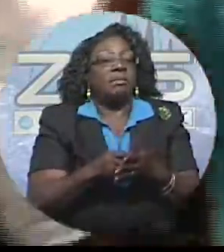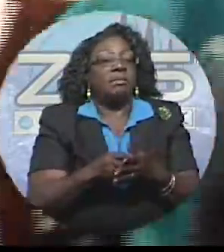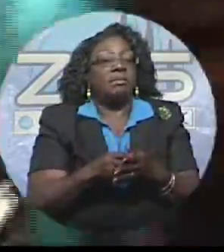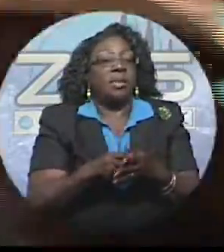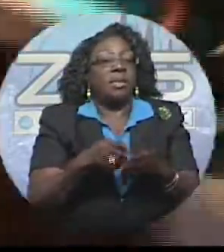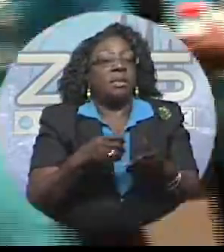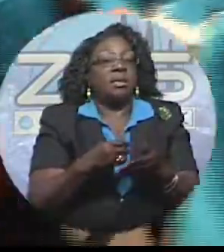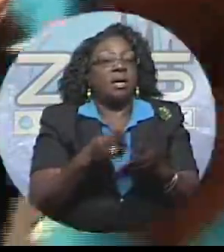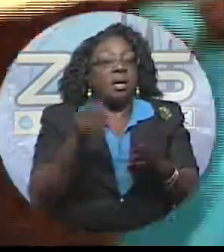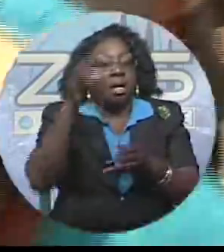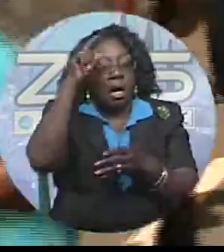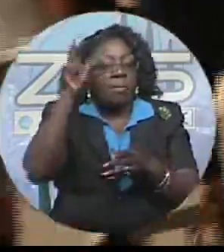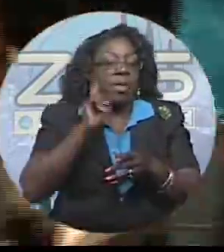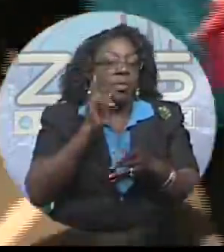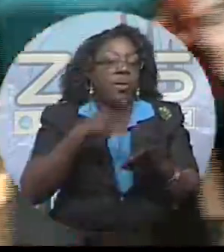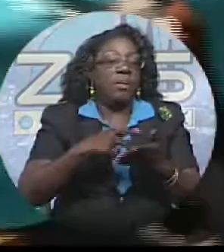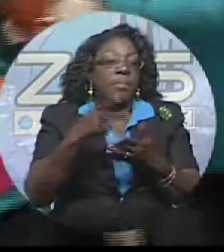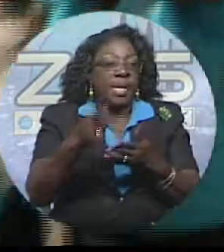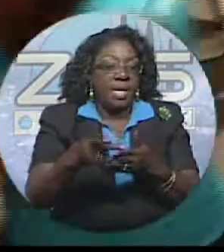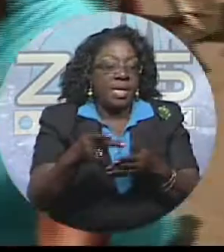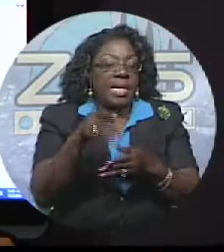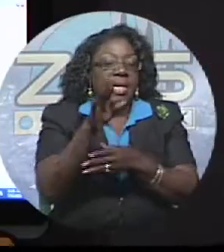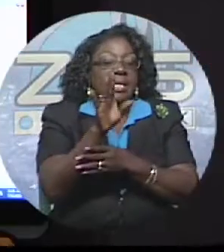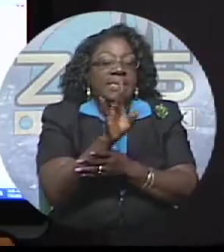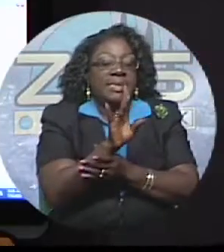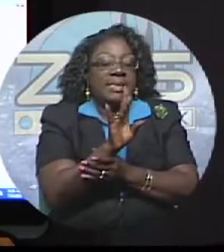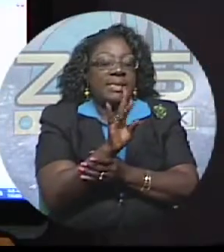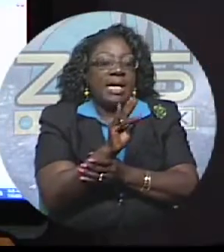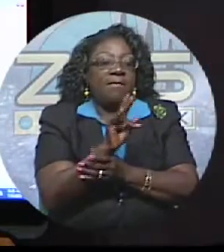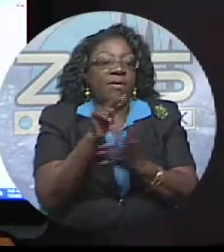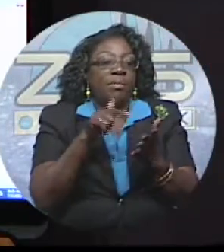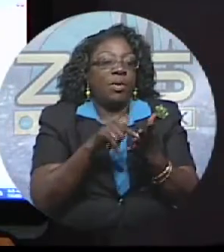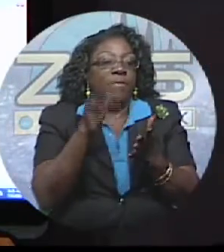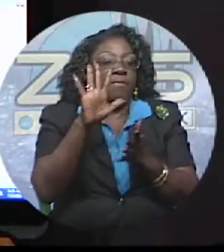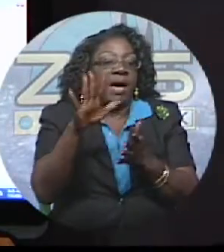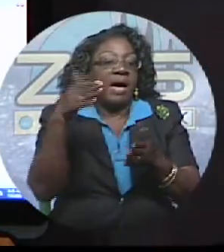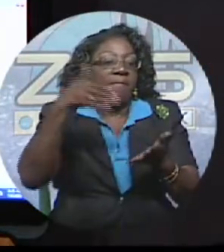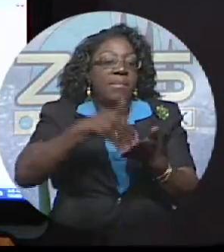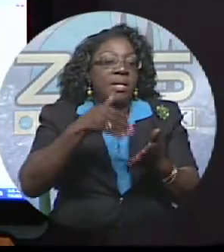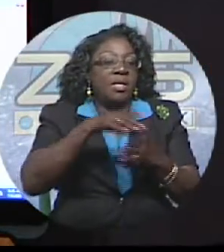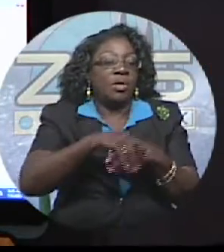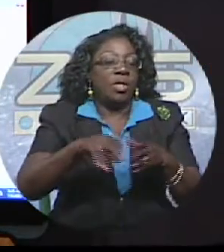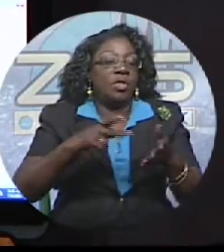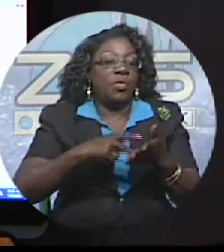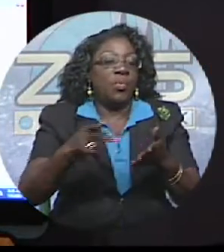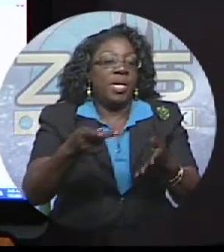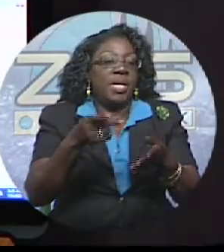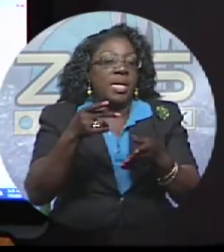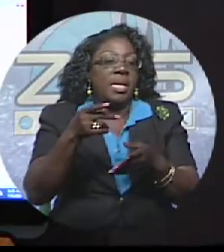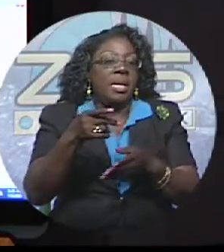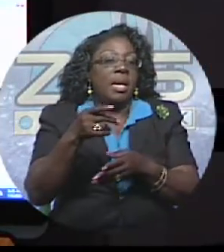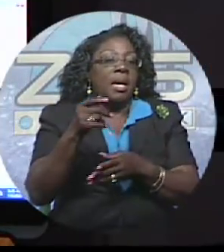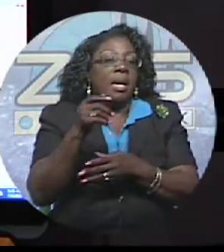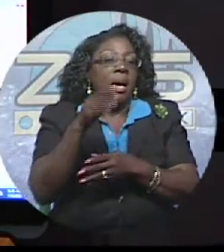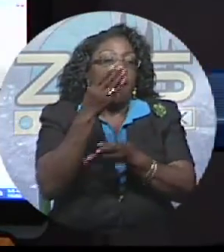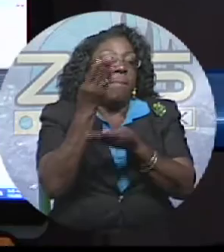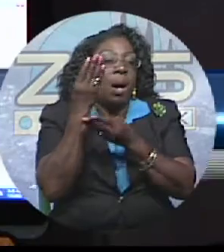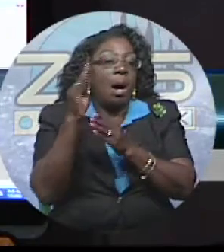$7.5 million to assist Bahama employees. In the case of Bahama, the government had some